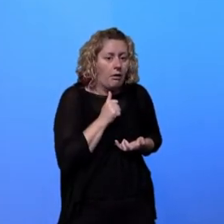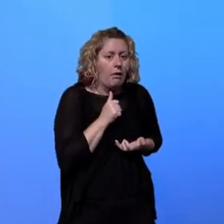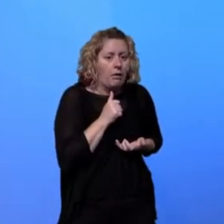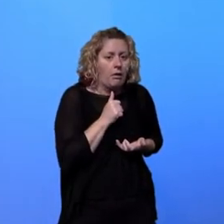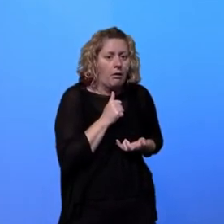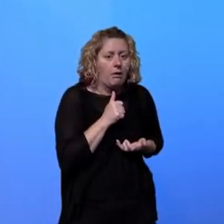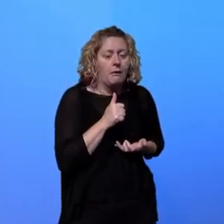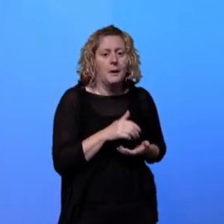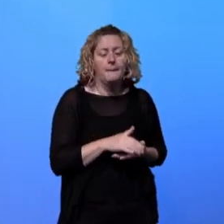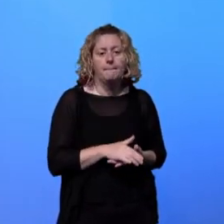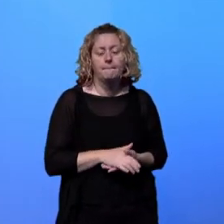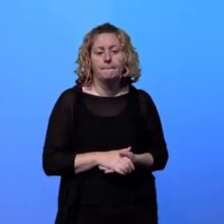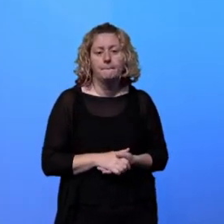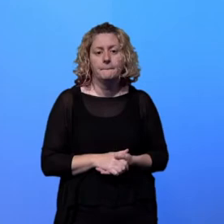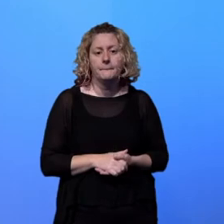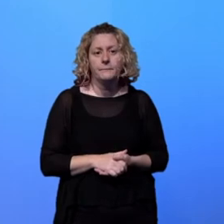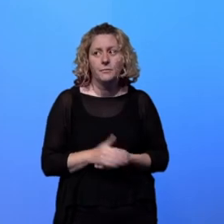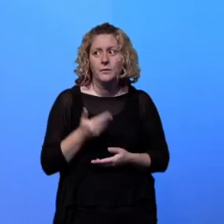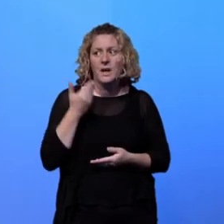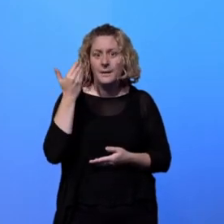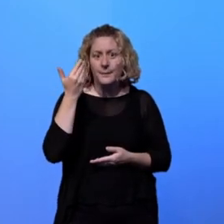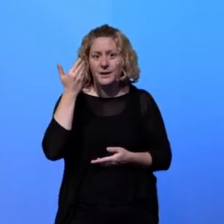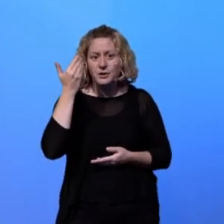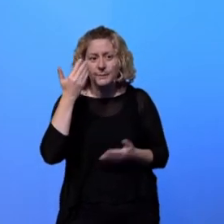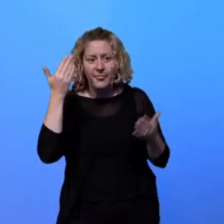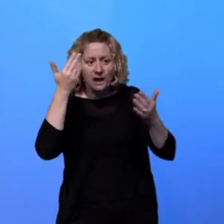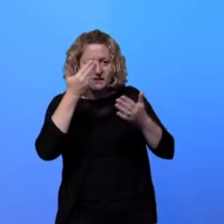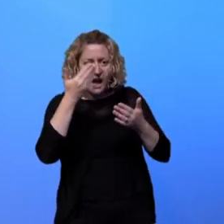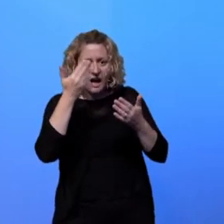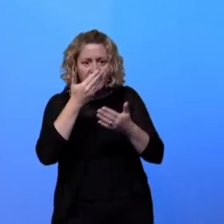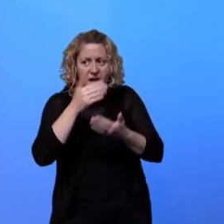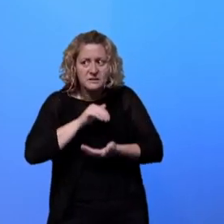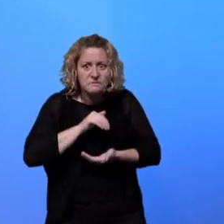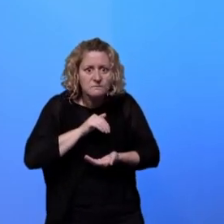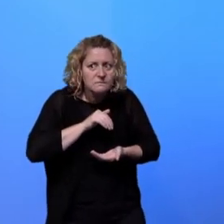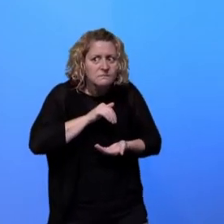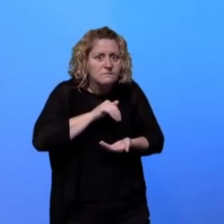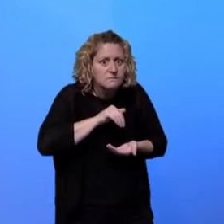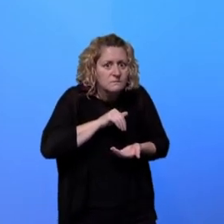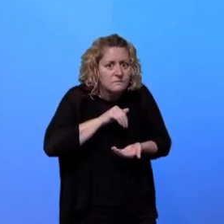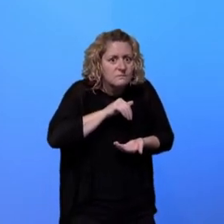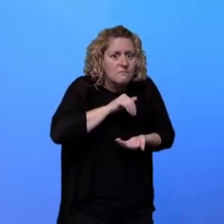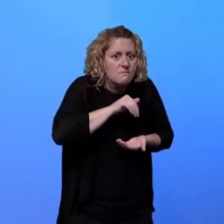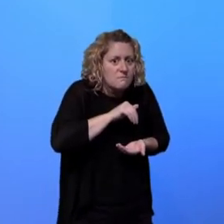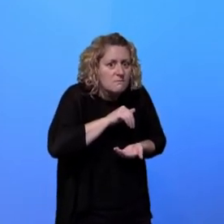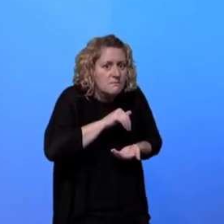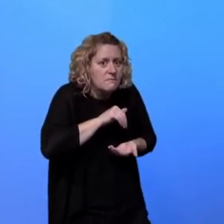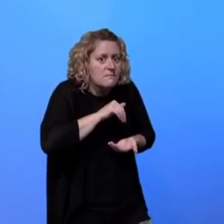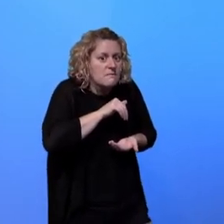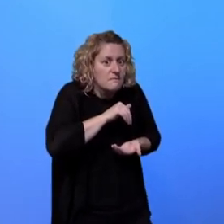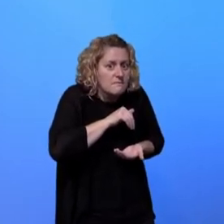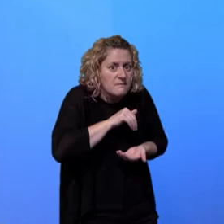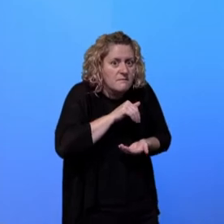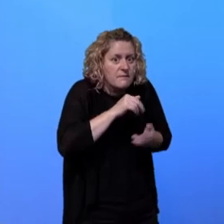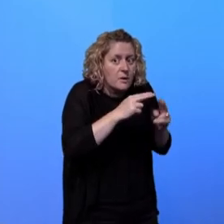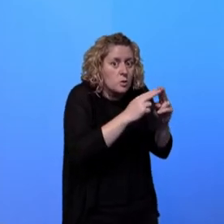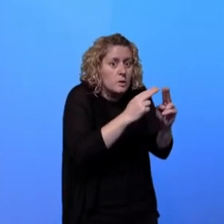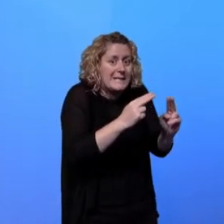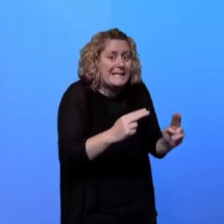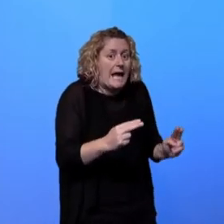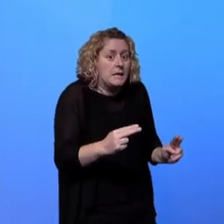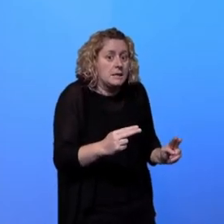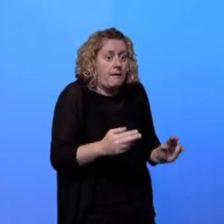And I wonder if you can imagine him creeping through the darkness to his tent, because he goes back into Jericho having hidden the